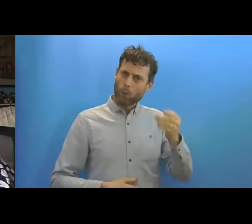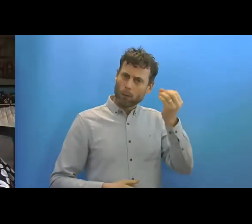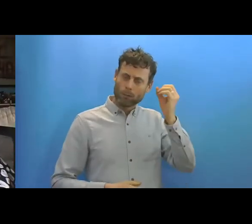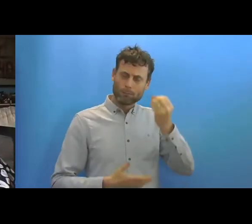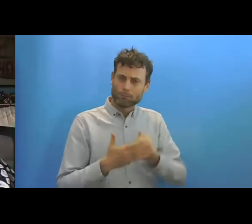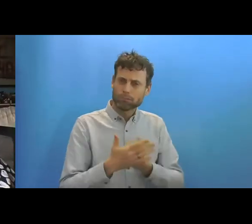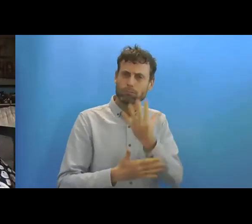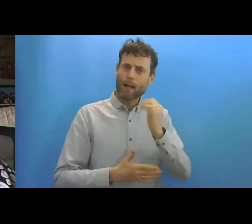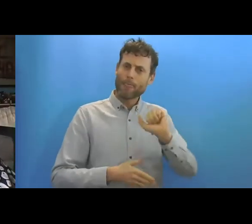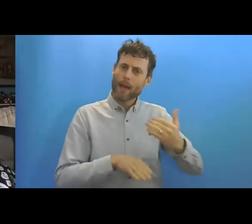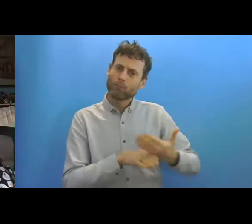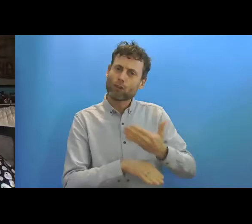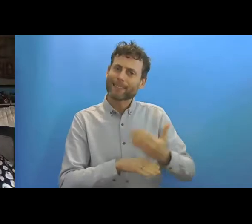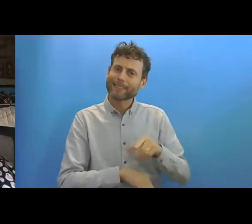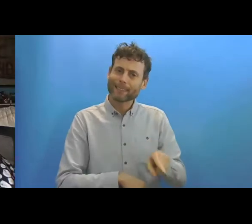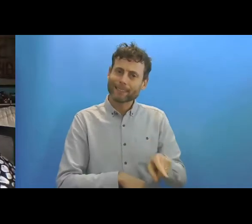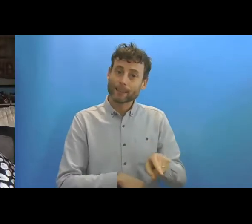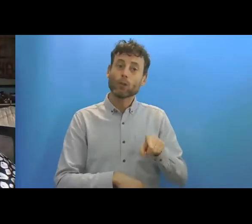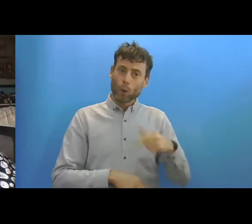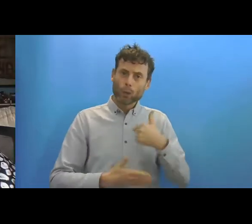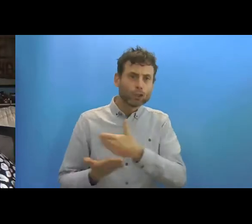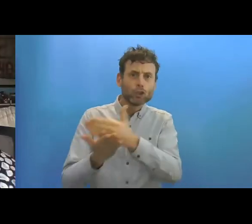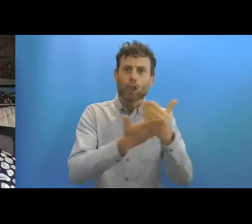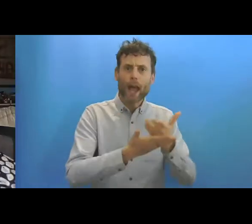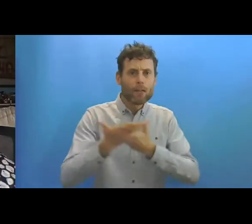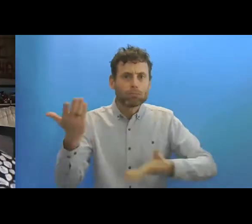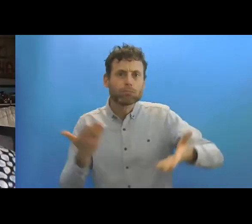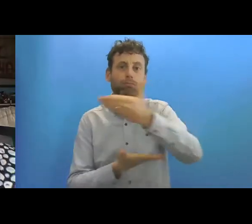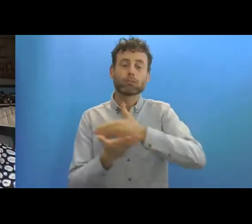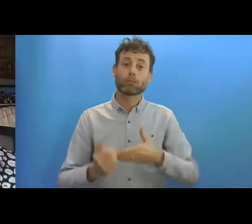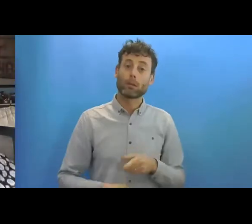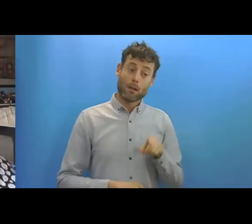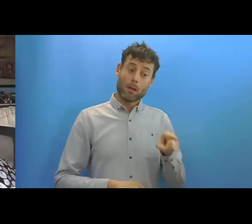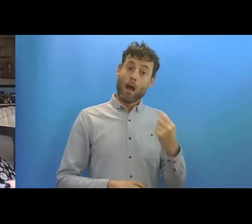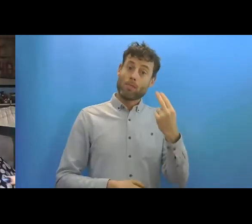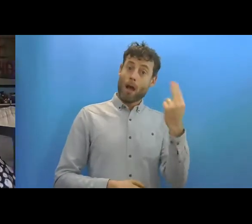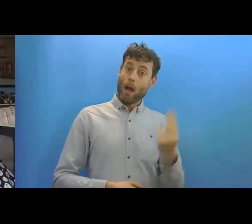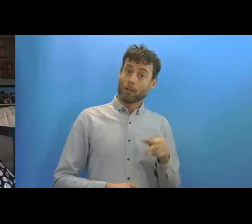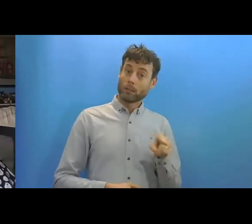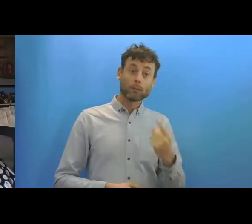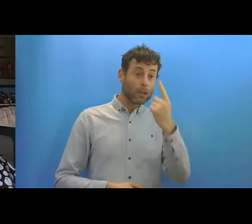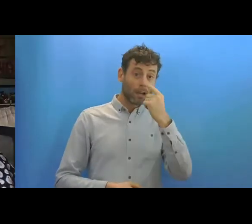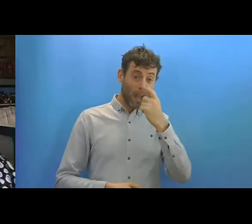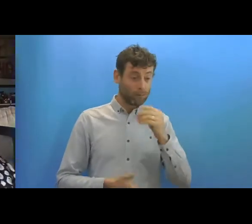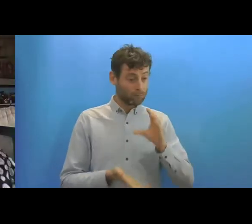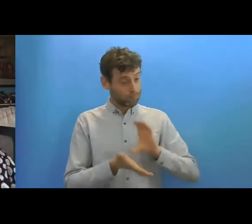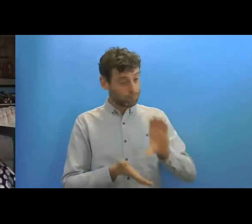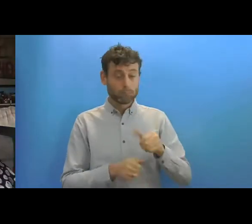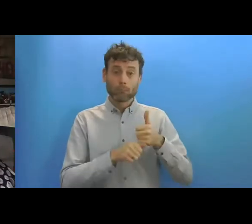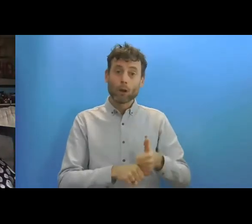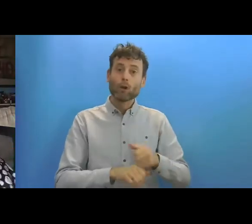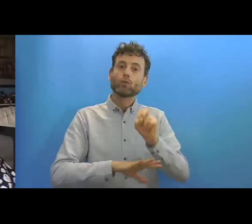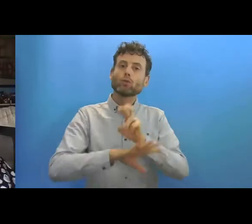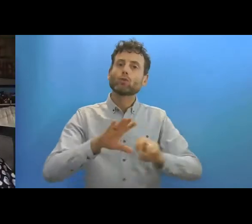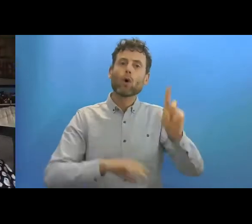and internationally. Sometimes the artists tour to do panel discussions or residencies, those kind